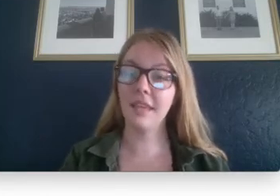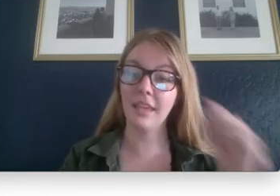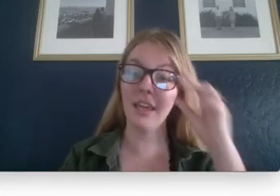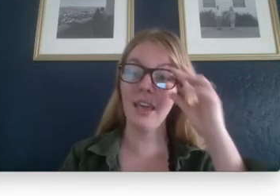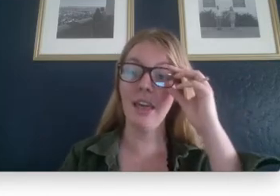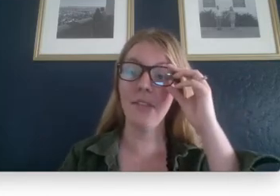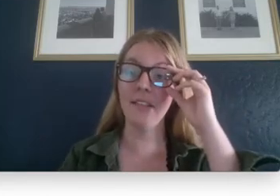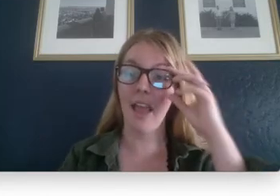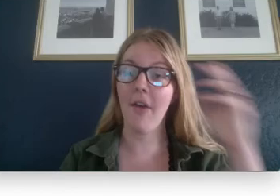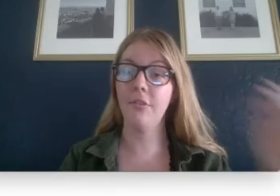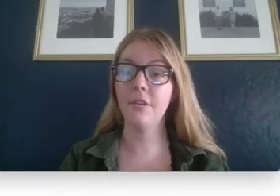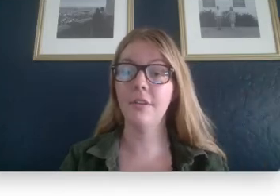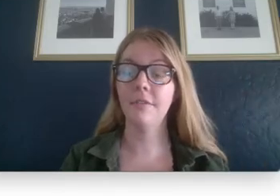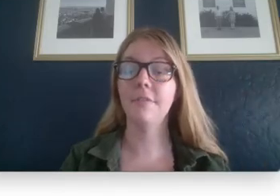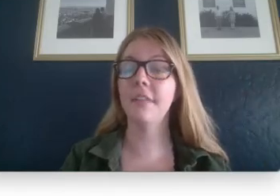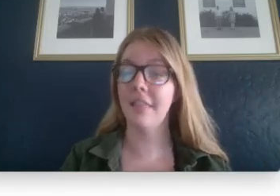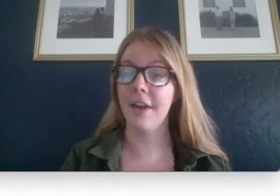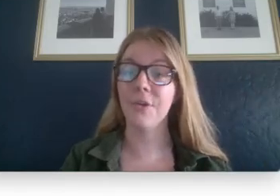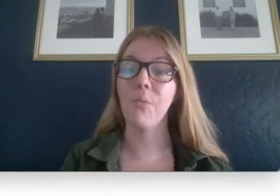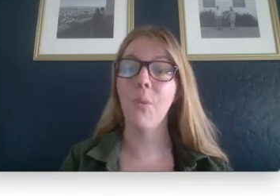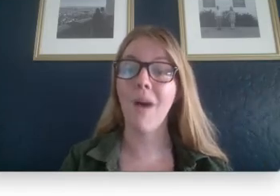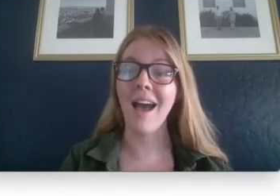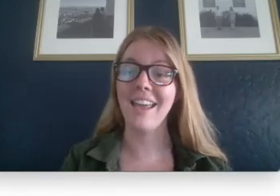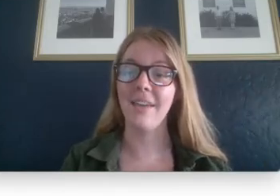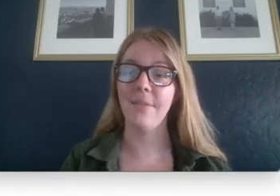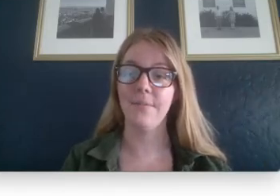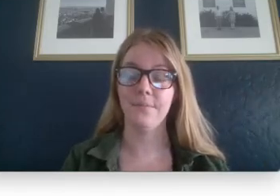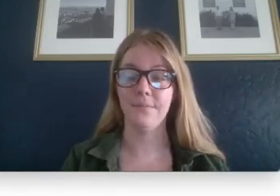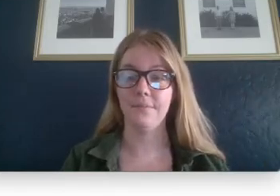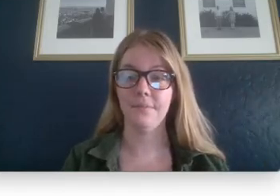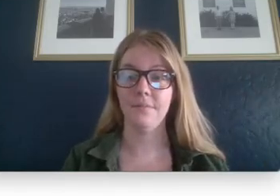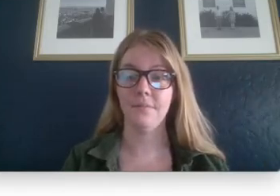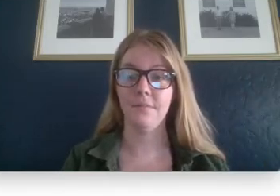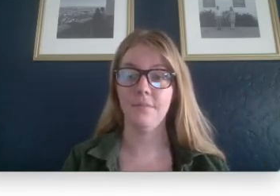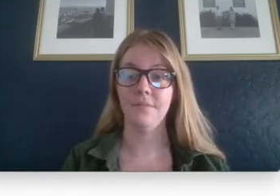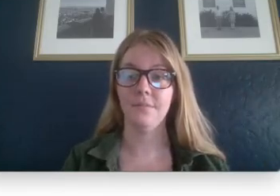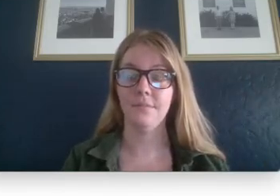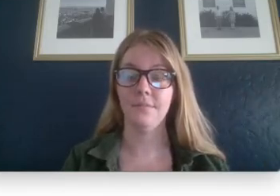I'm thinking of the sound for the letter Y.